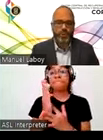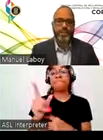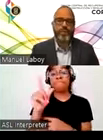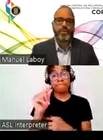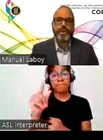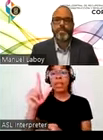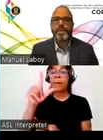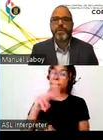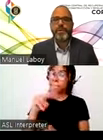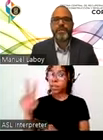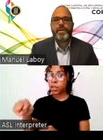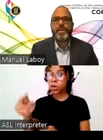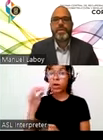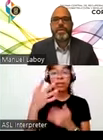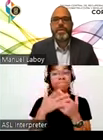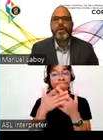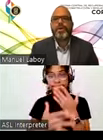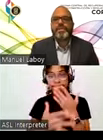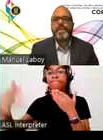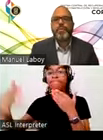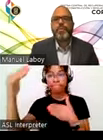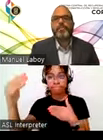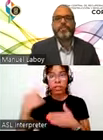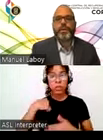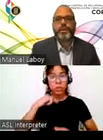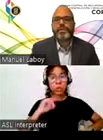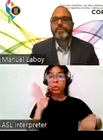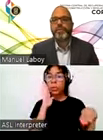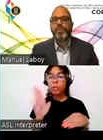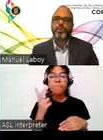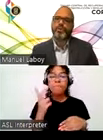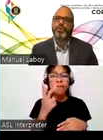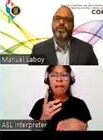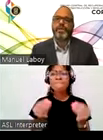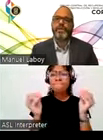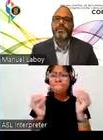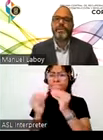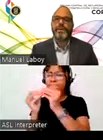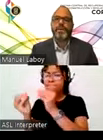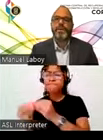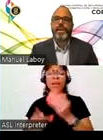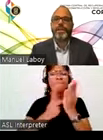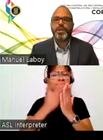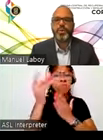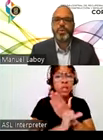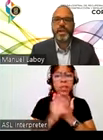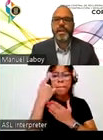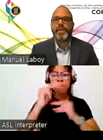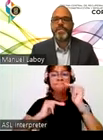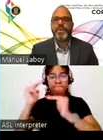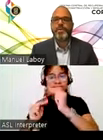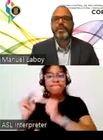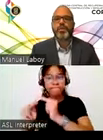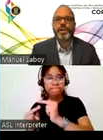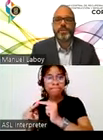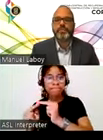course, 2023 and beyond, we are going to be seeing more and more projects go to construction phase and ensure that